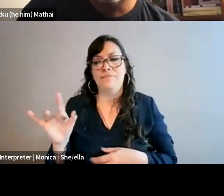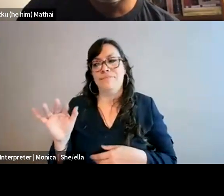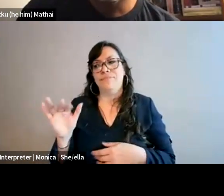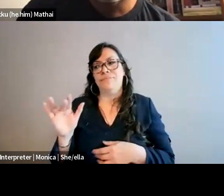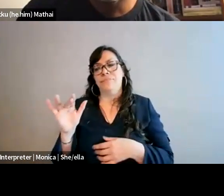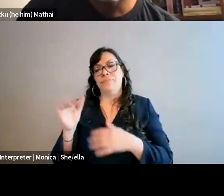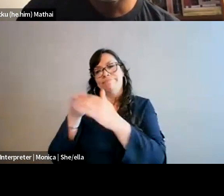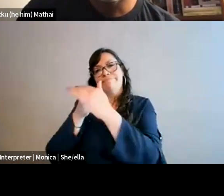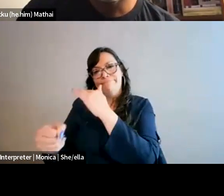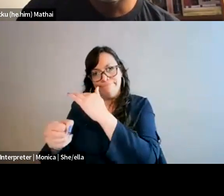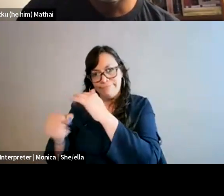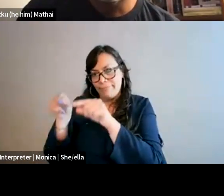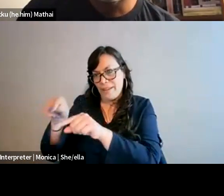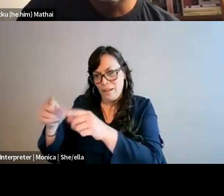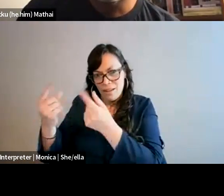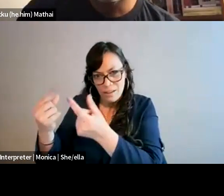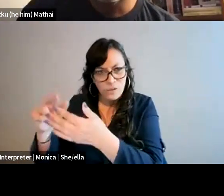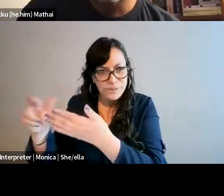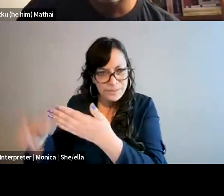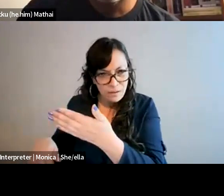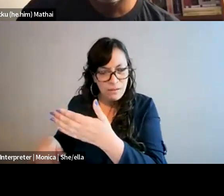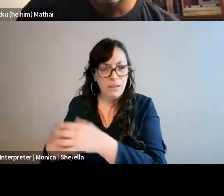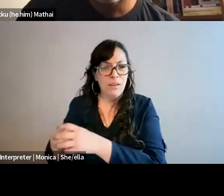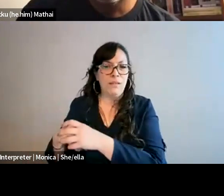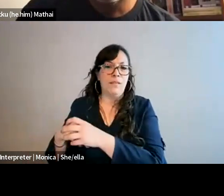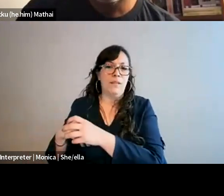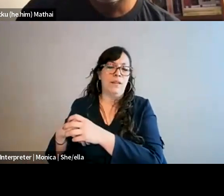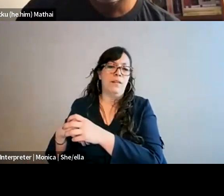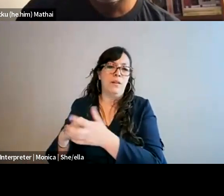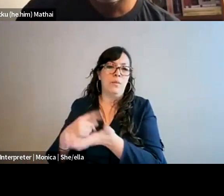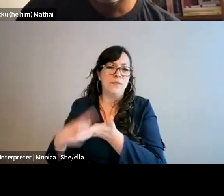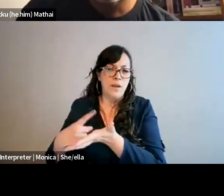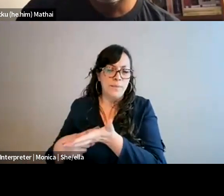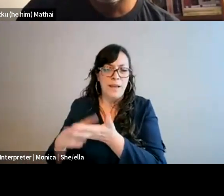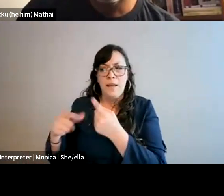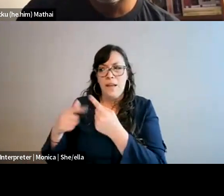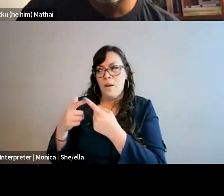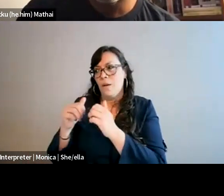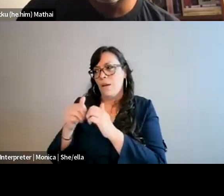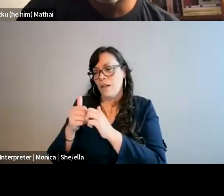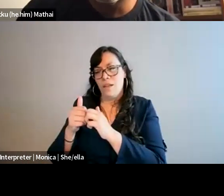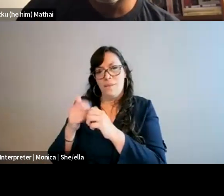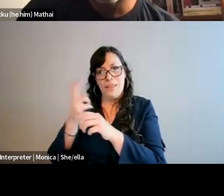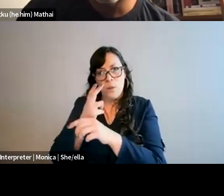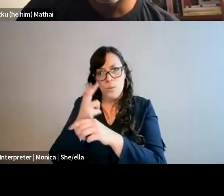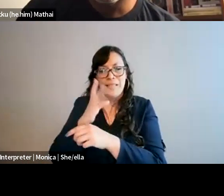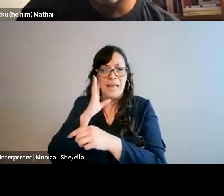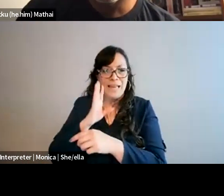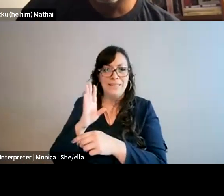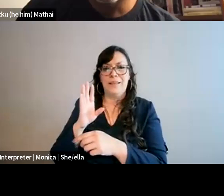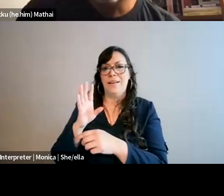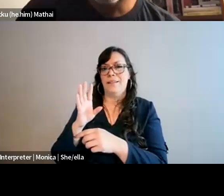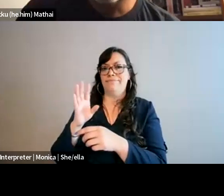deinstitutionalization, talked about how it's just being used as this wide cast